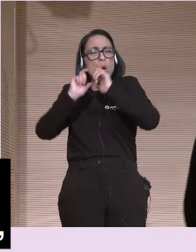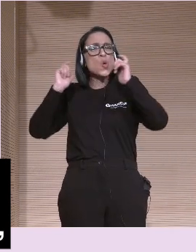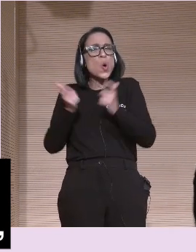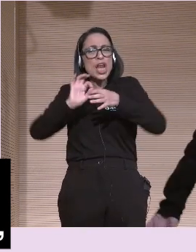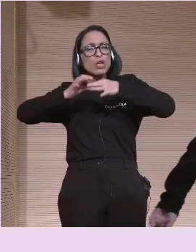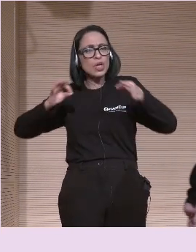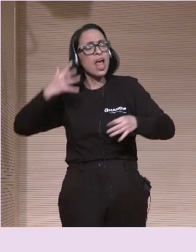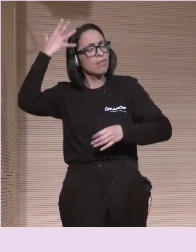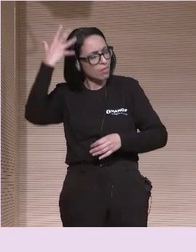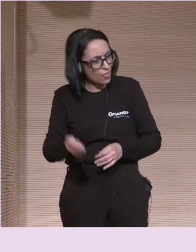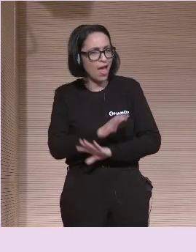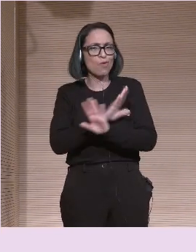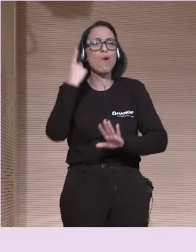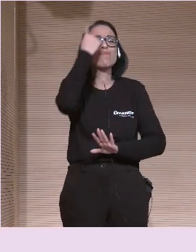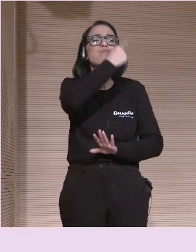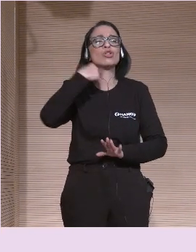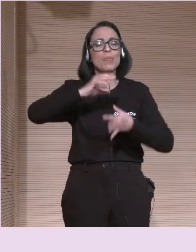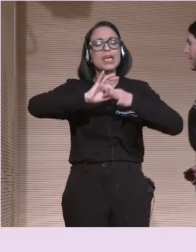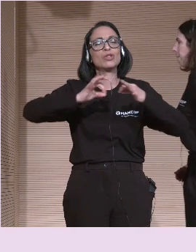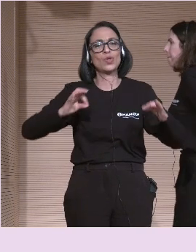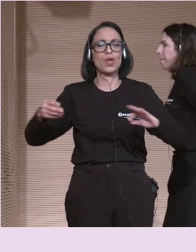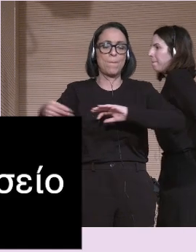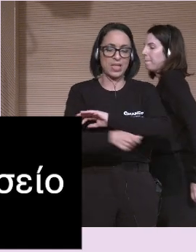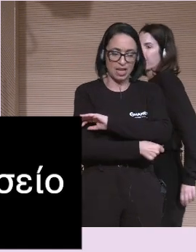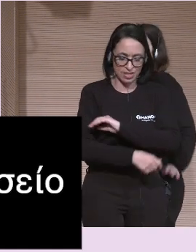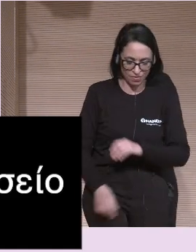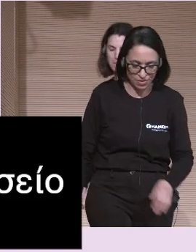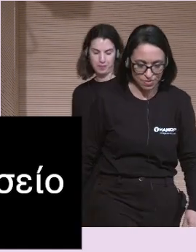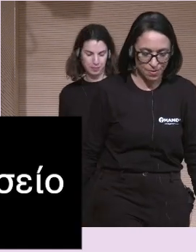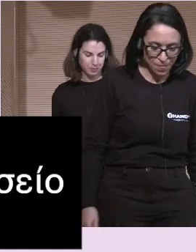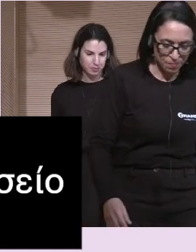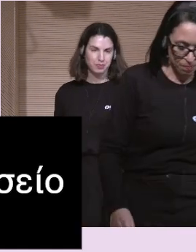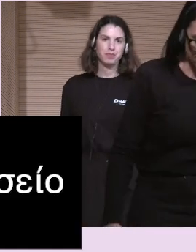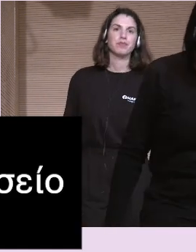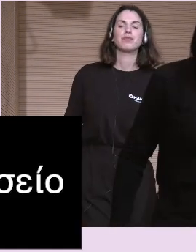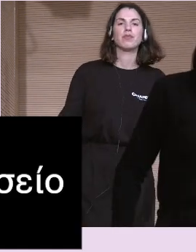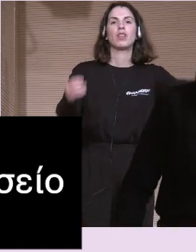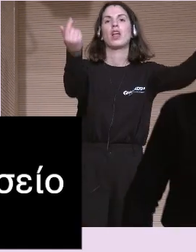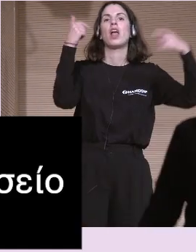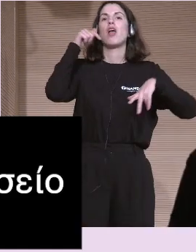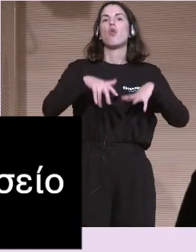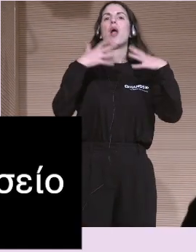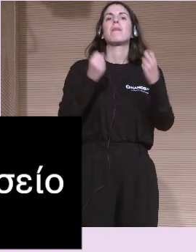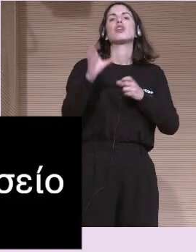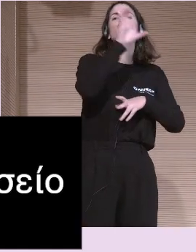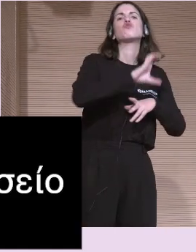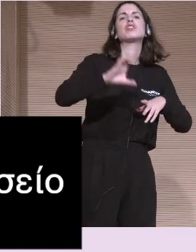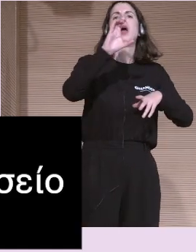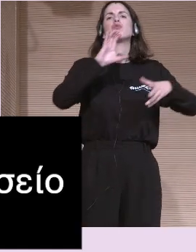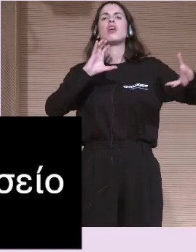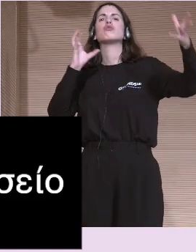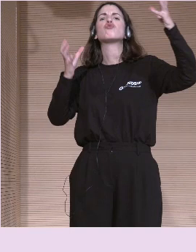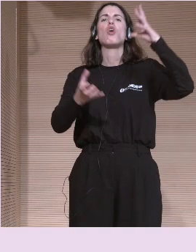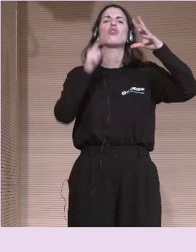to this story, whether through immigration or emigration. And these are migration museums, so those are, you know, why we think a migration